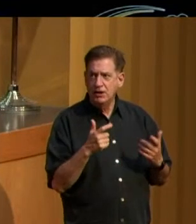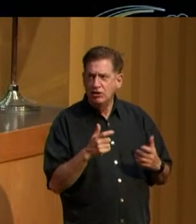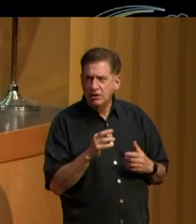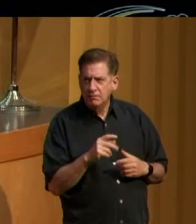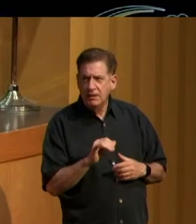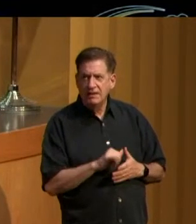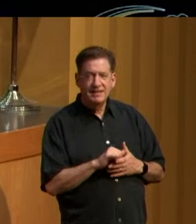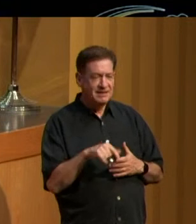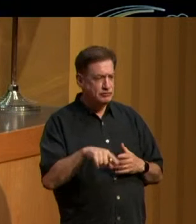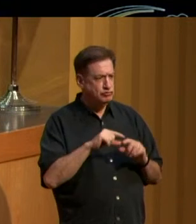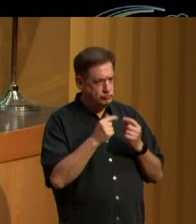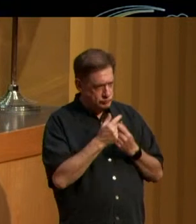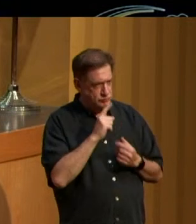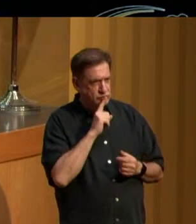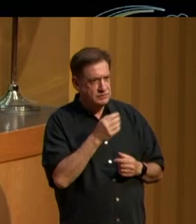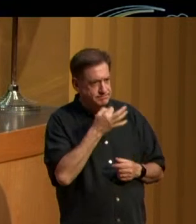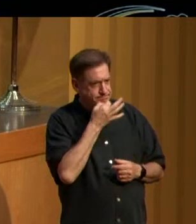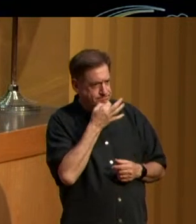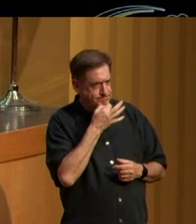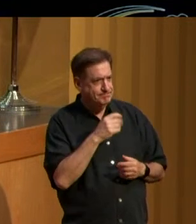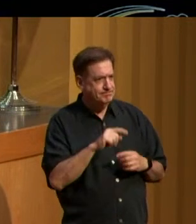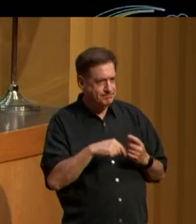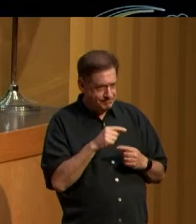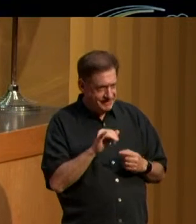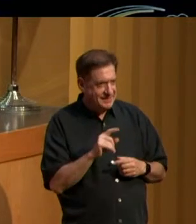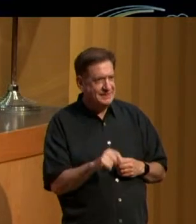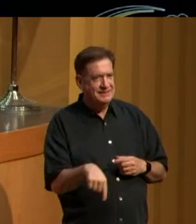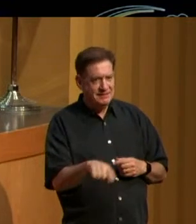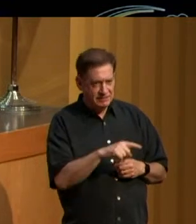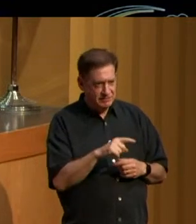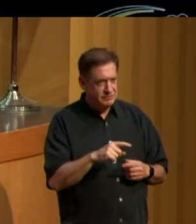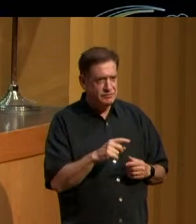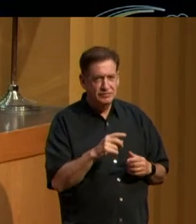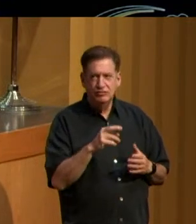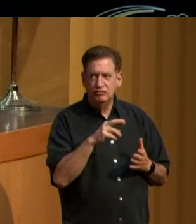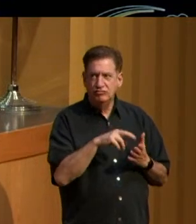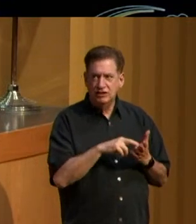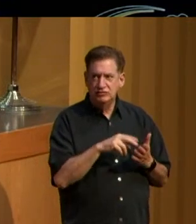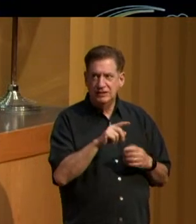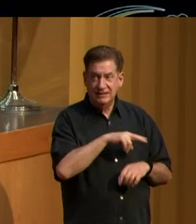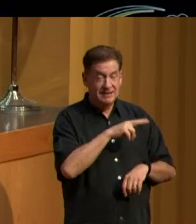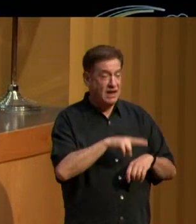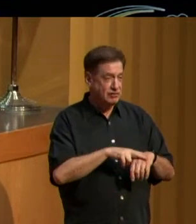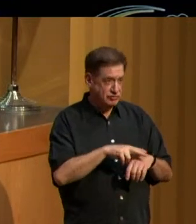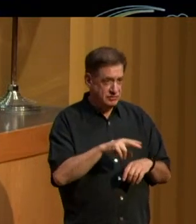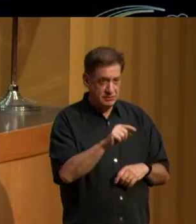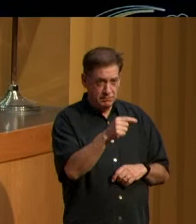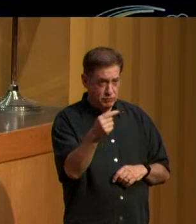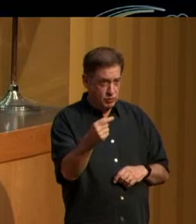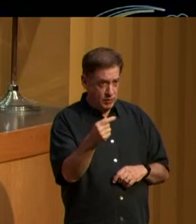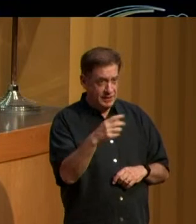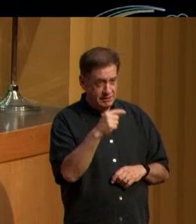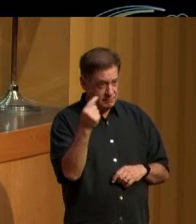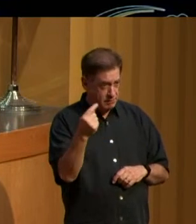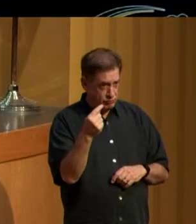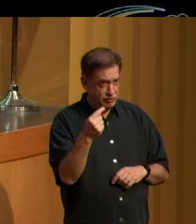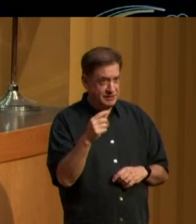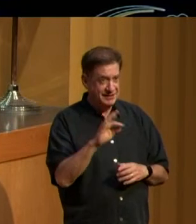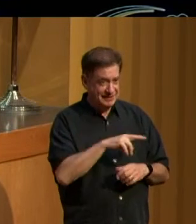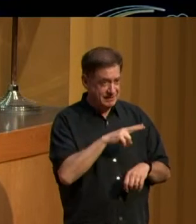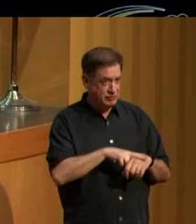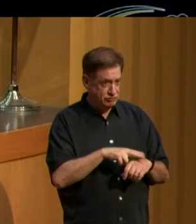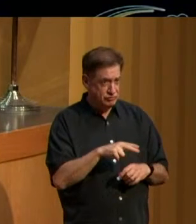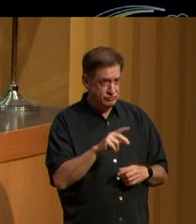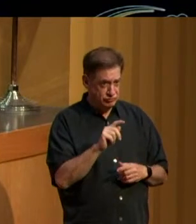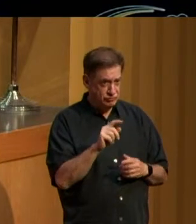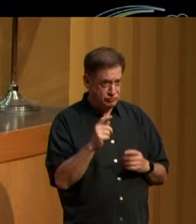things that this group was really good at, as we talked about that, we went into it being nationally ranked #1 and the #1 seeded in the national tournament, so we